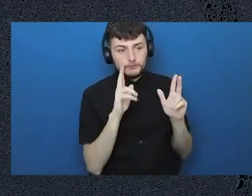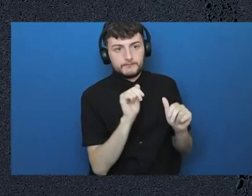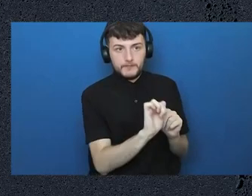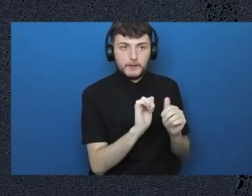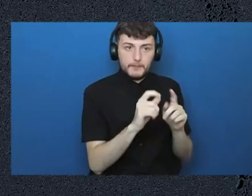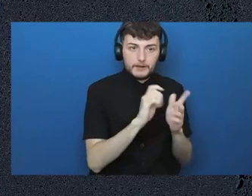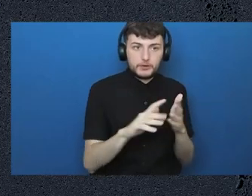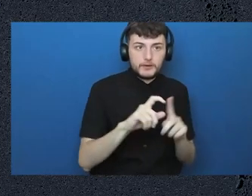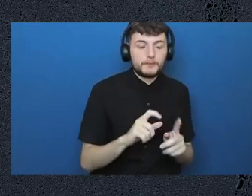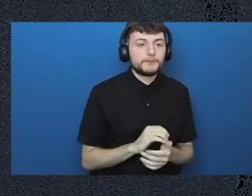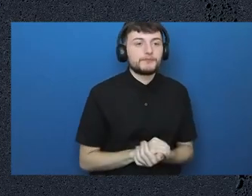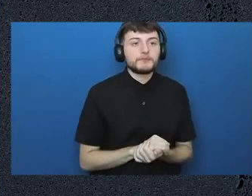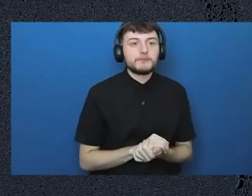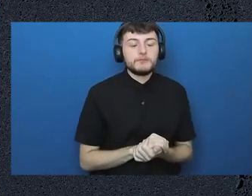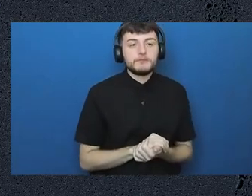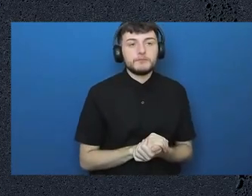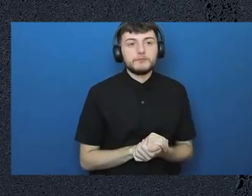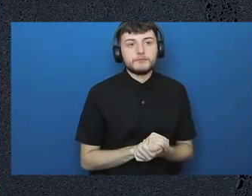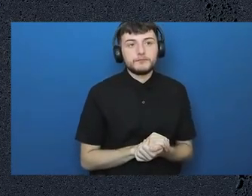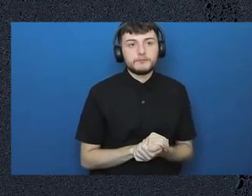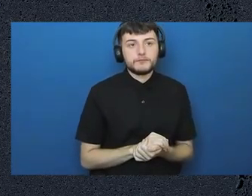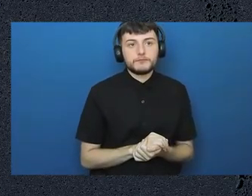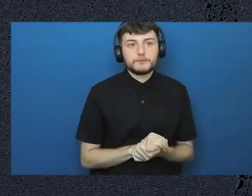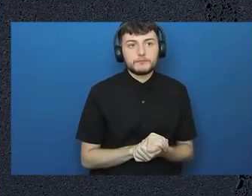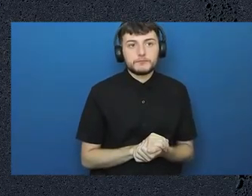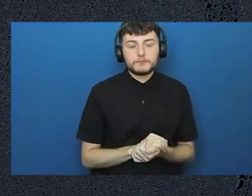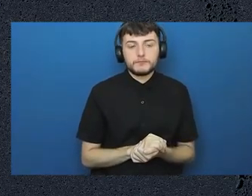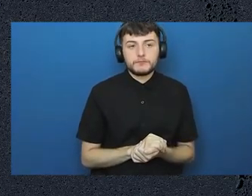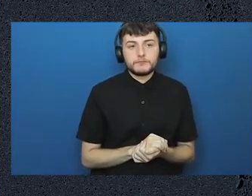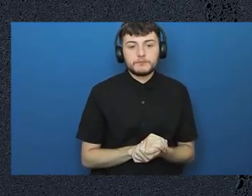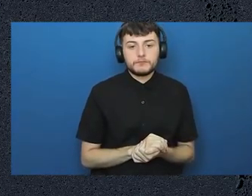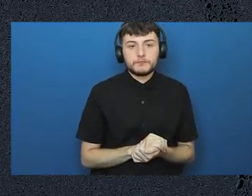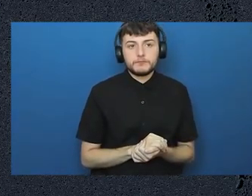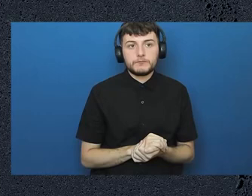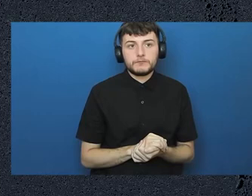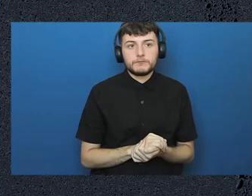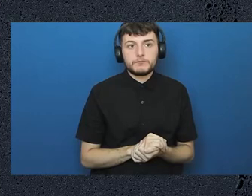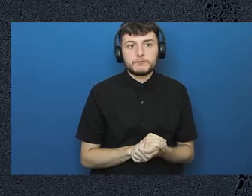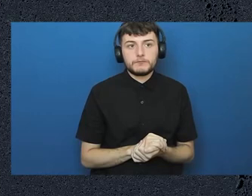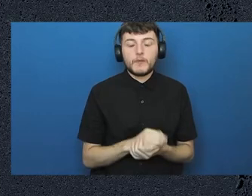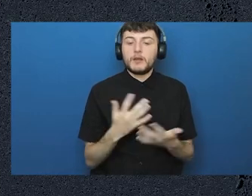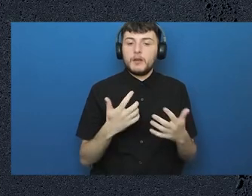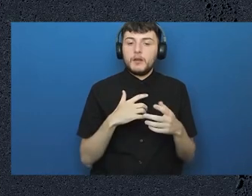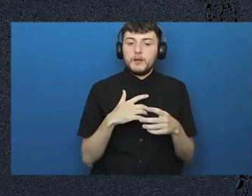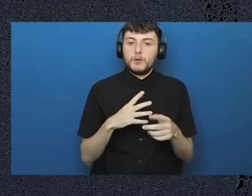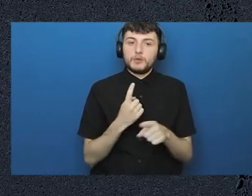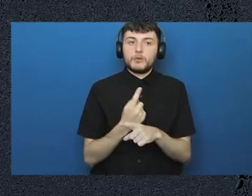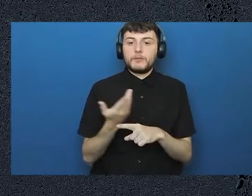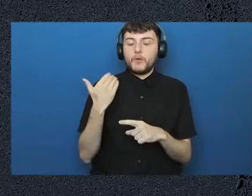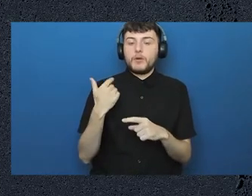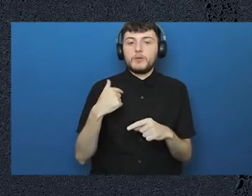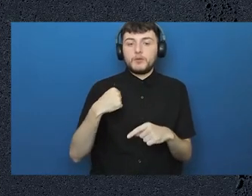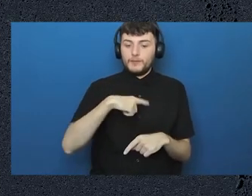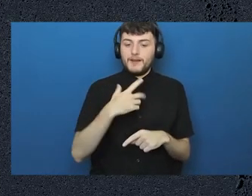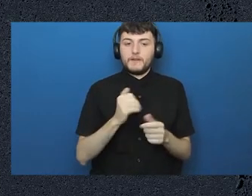a lot of tiny things play up in people's minds. I was going to actually make this point earlier, which was along, like, we have a center of excellence, and we have